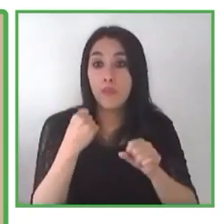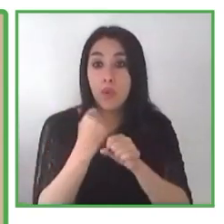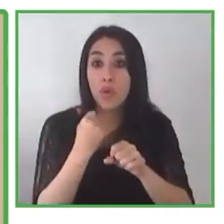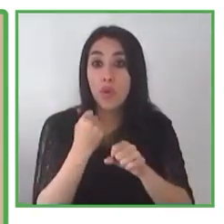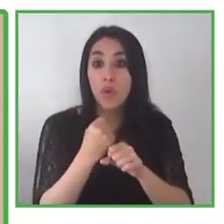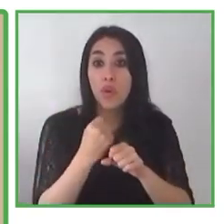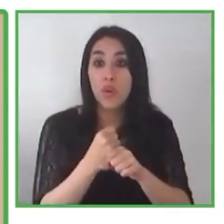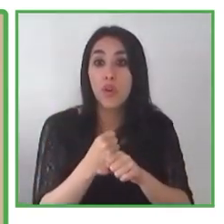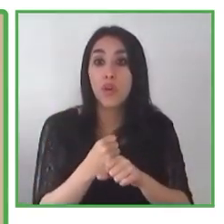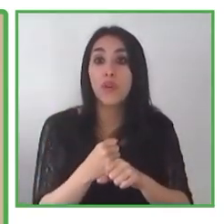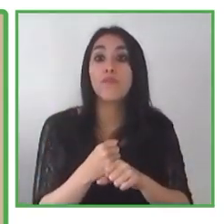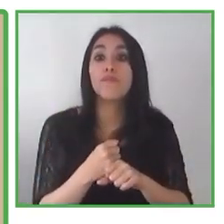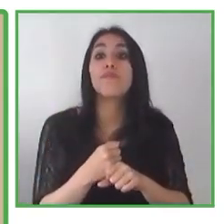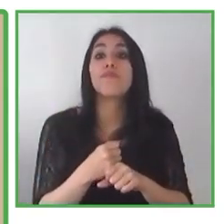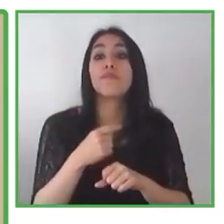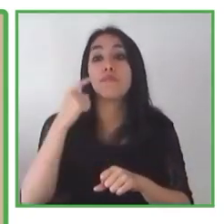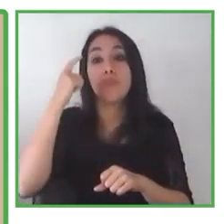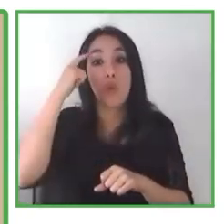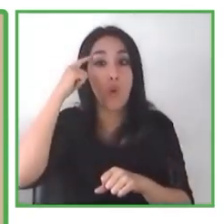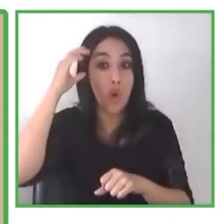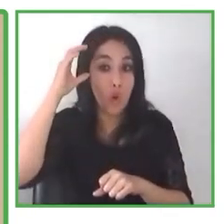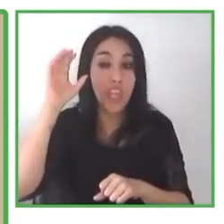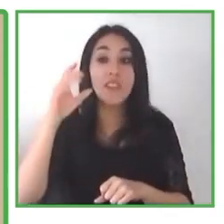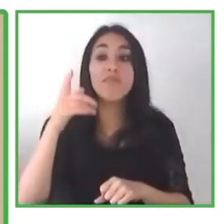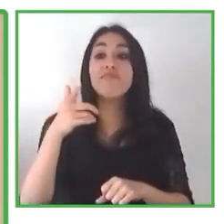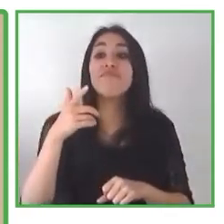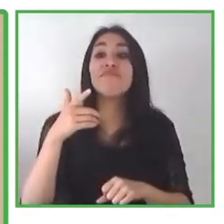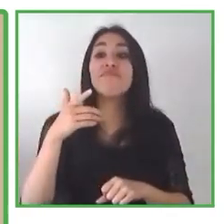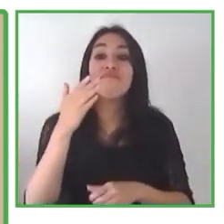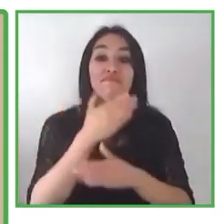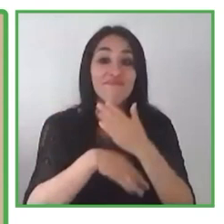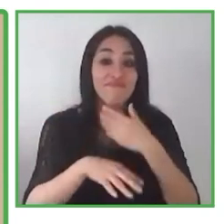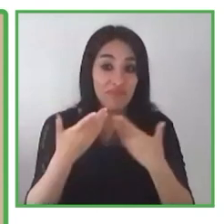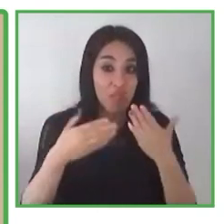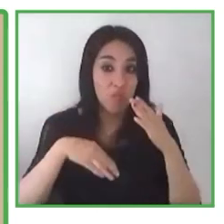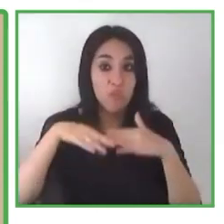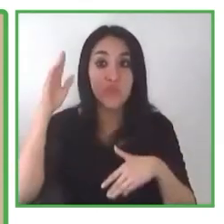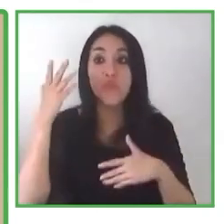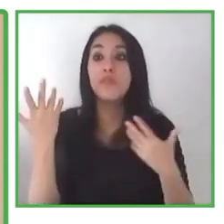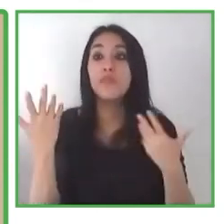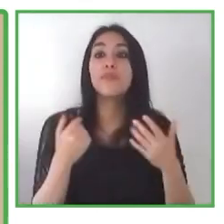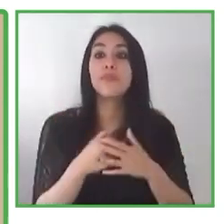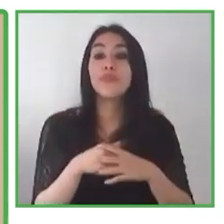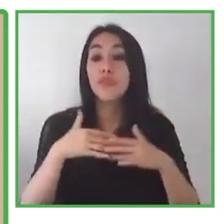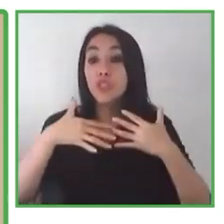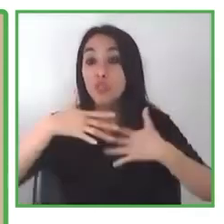For instance, to create a conscience of the skills of people